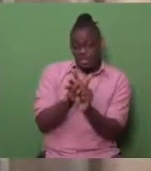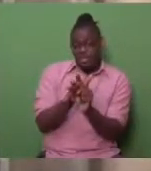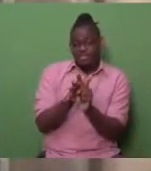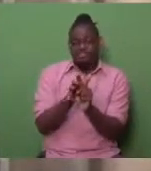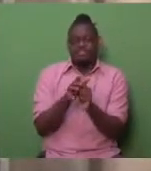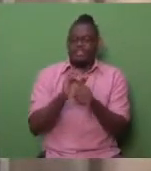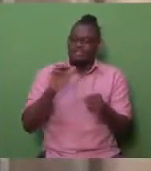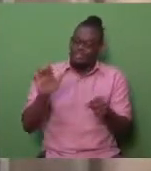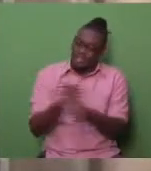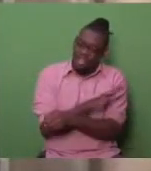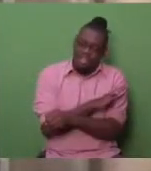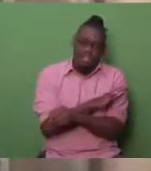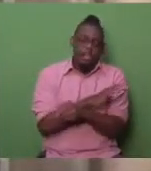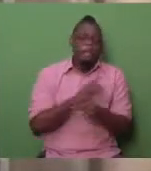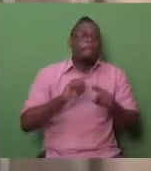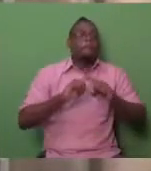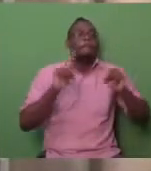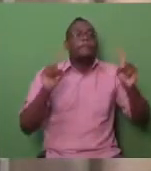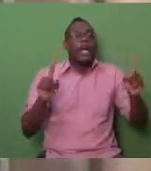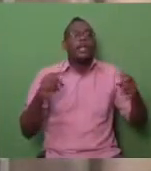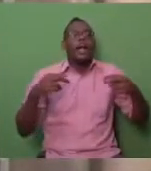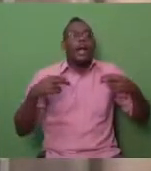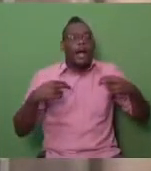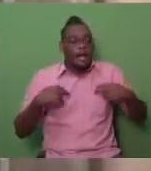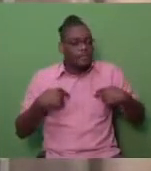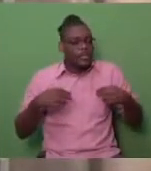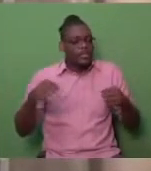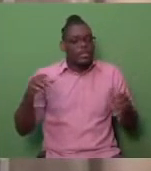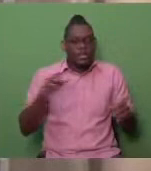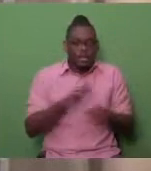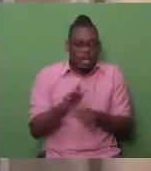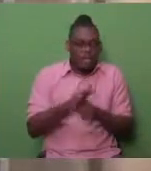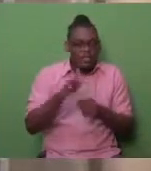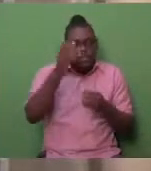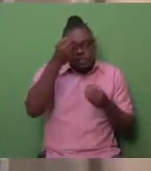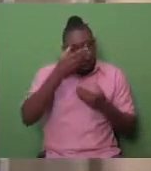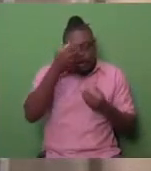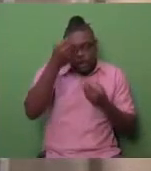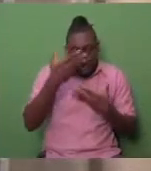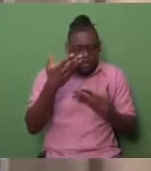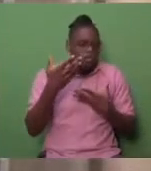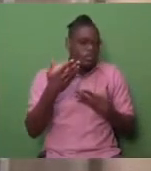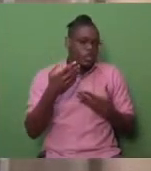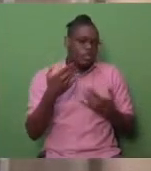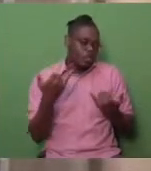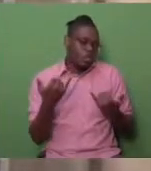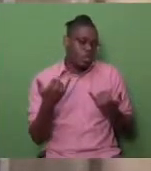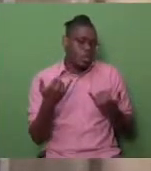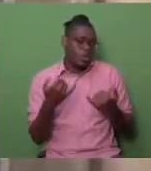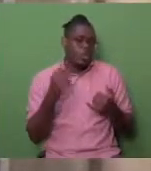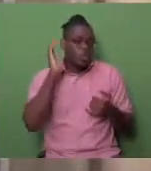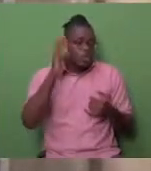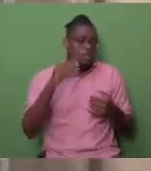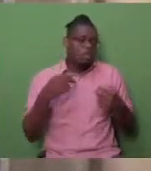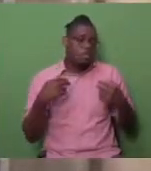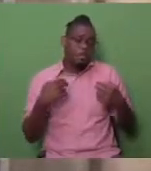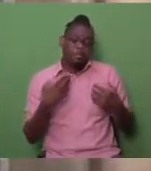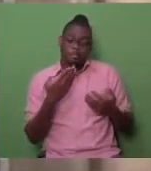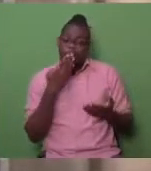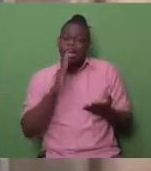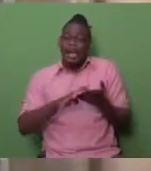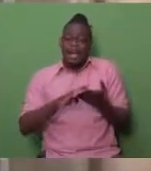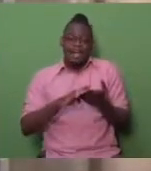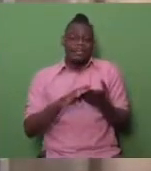not provide the data. Since the onset of the COVID pandemic, in the first quarter